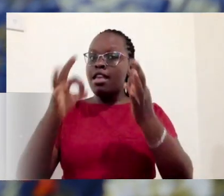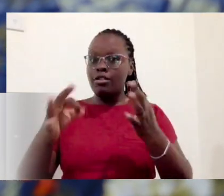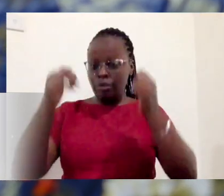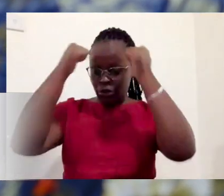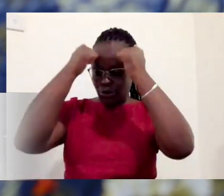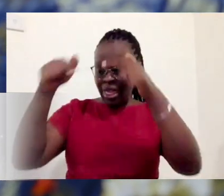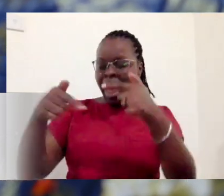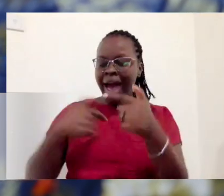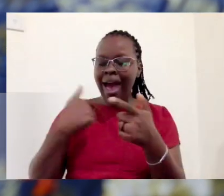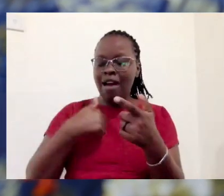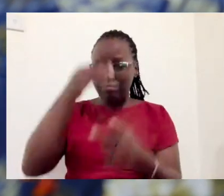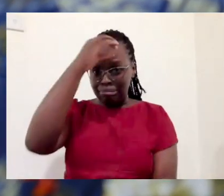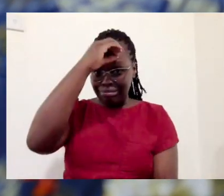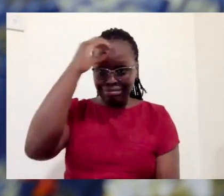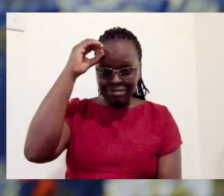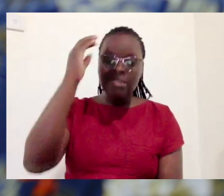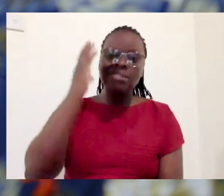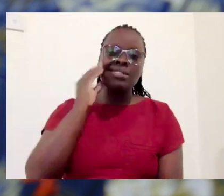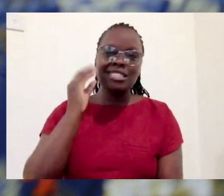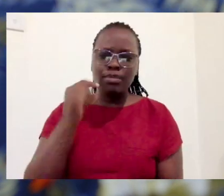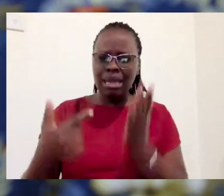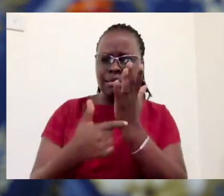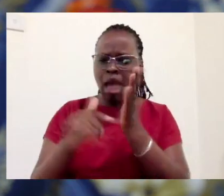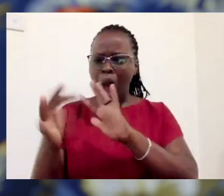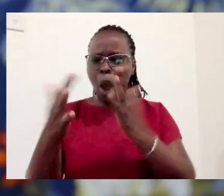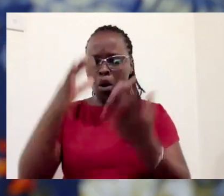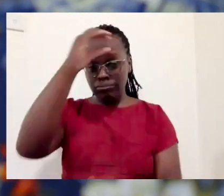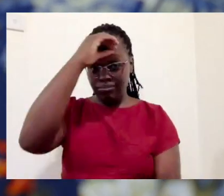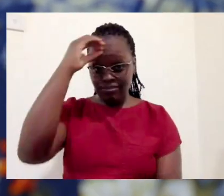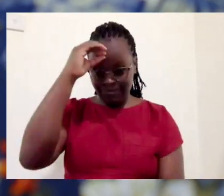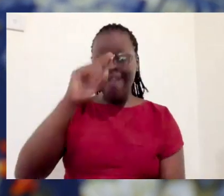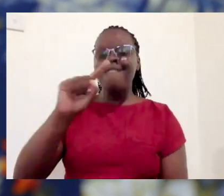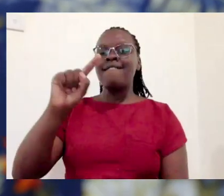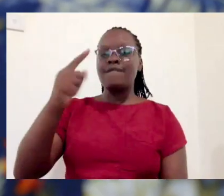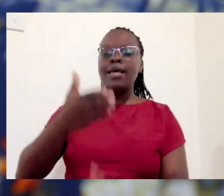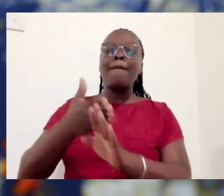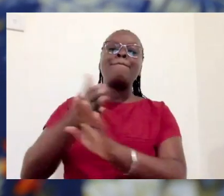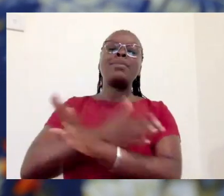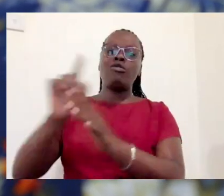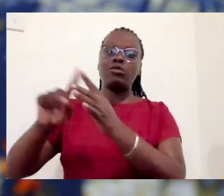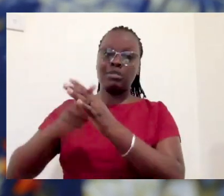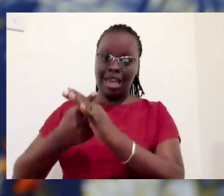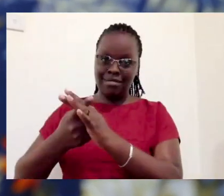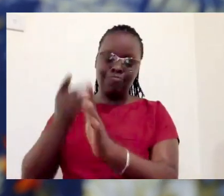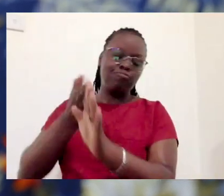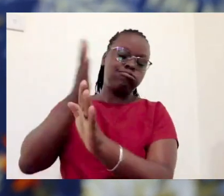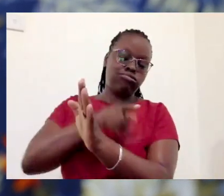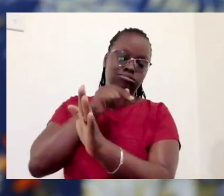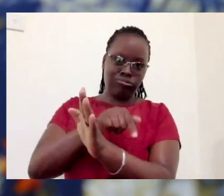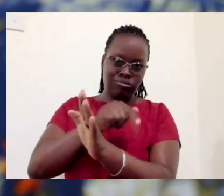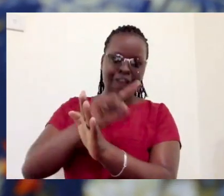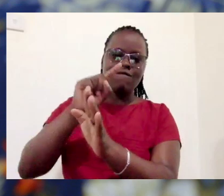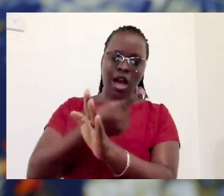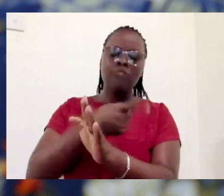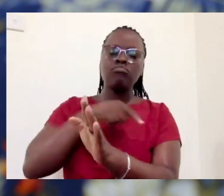these students that we get who have no idea or do not have any experience in terms of tech, they go through Cisco Networking Academy and